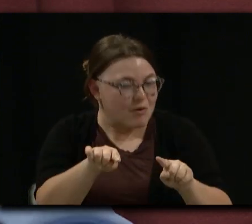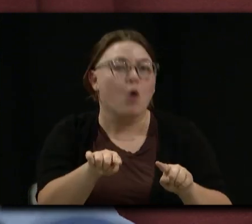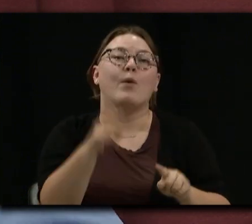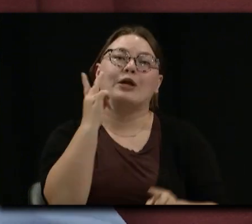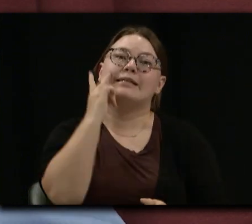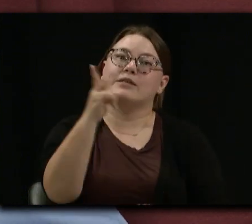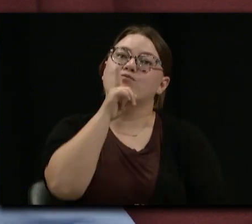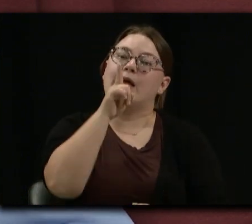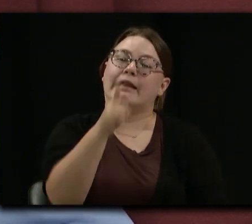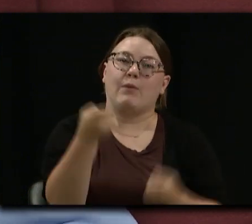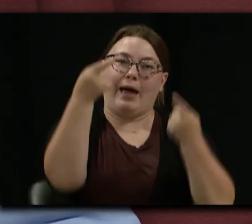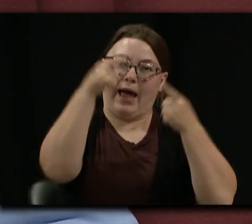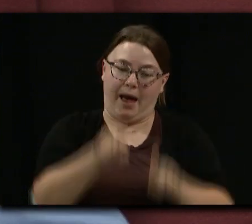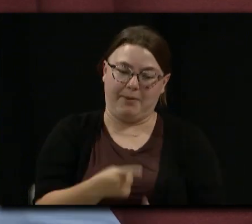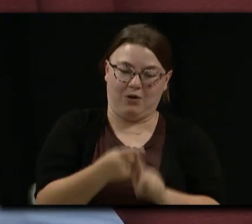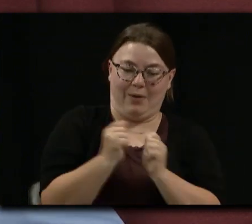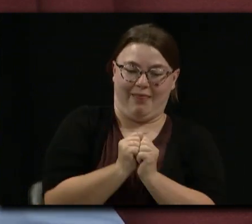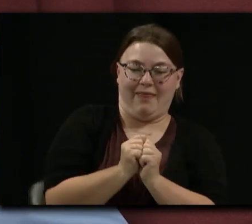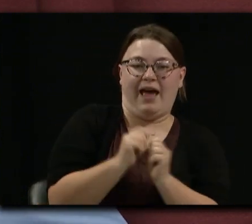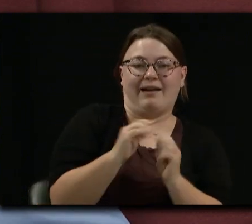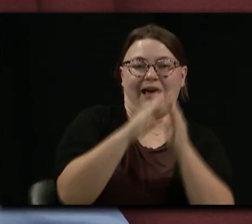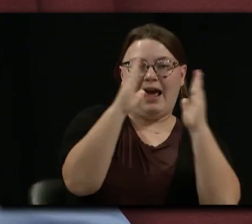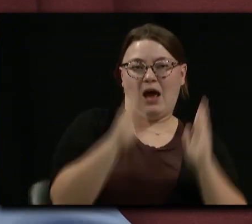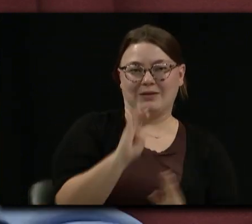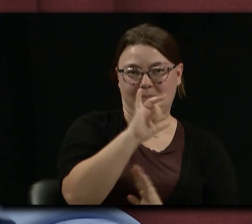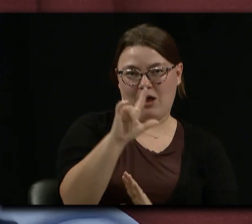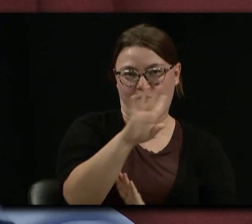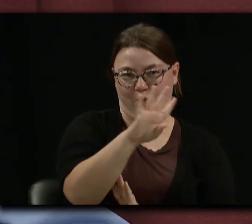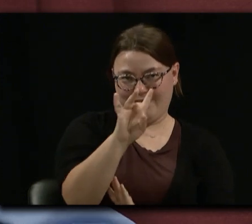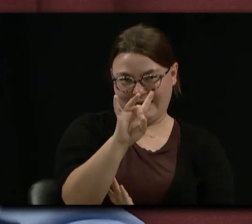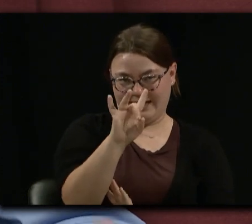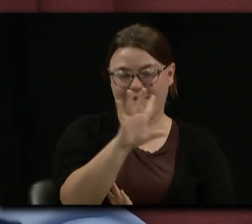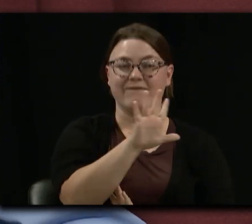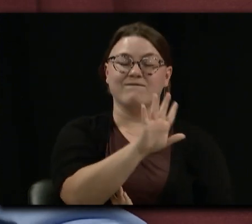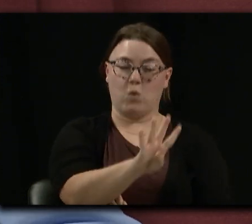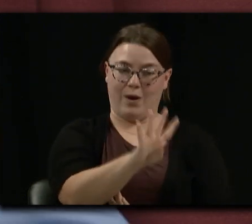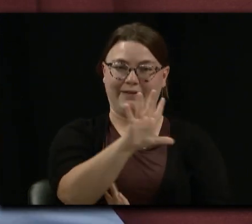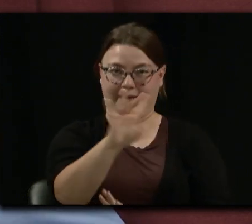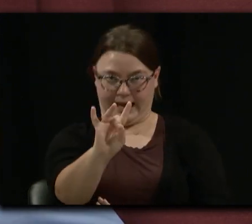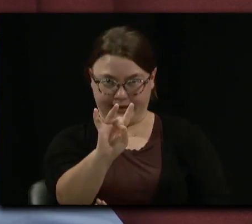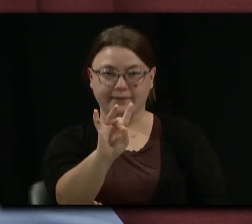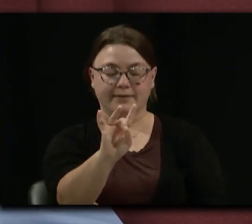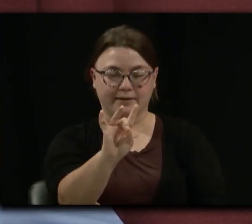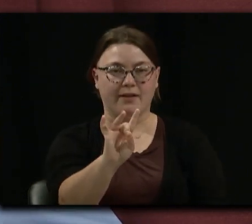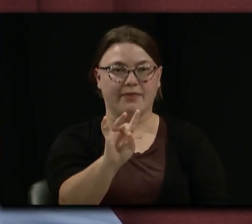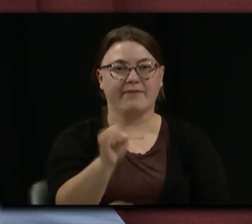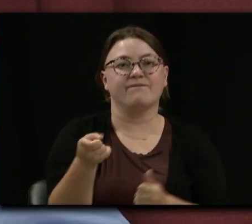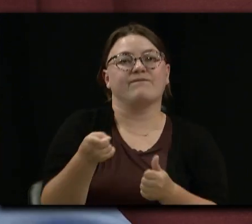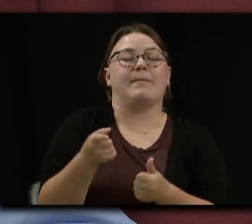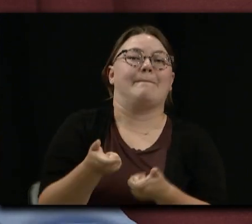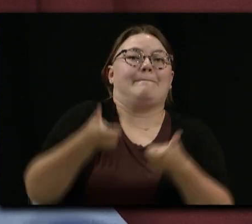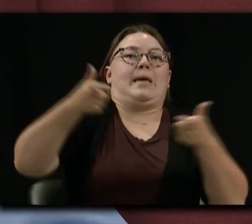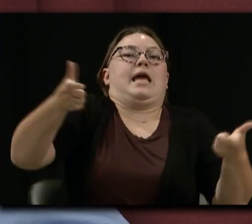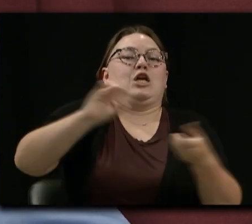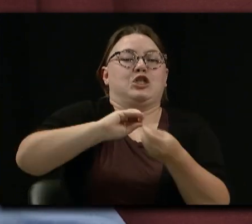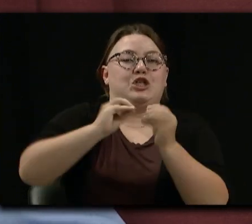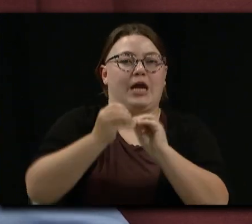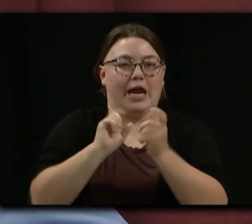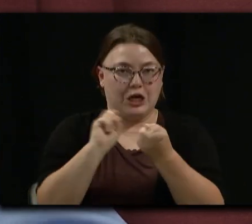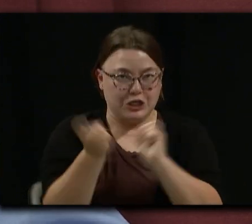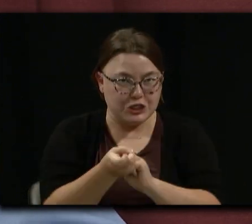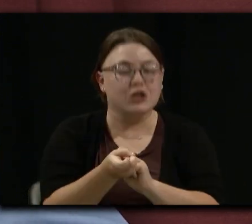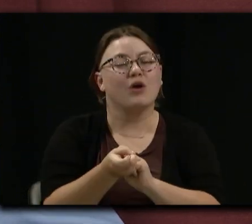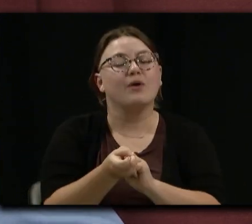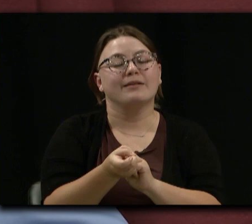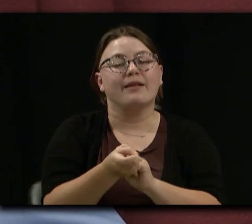Of course, the number one effect on 458, or number one change, was the ID part. The photo ID is